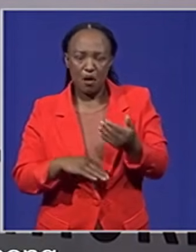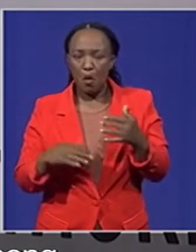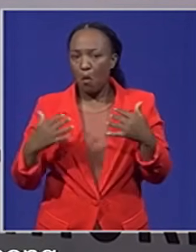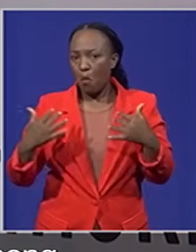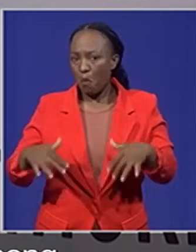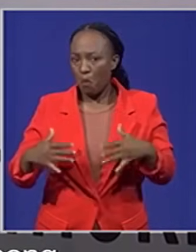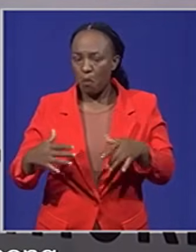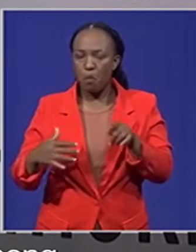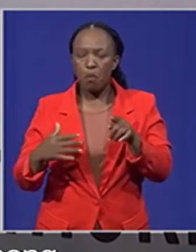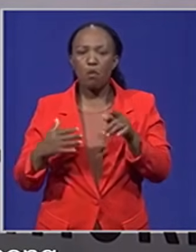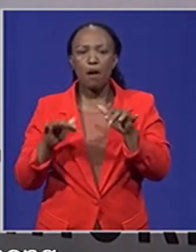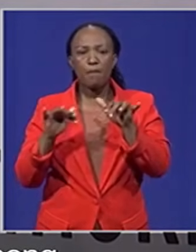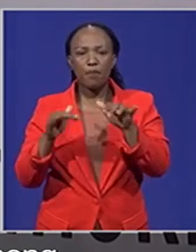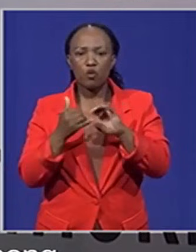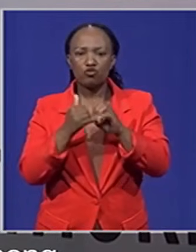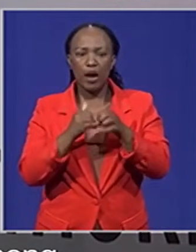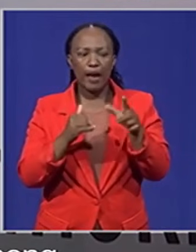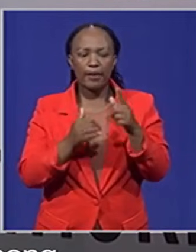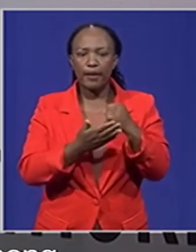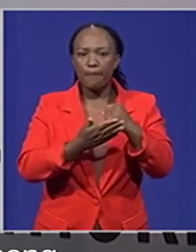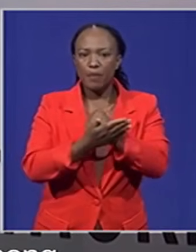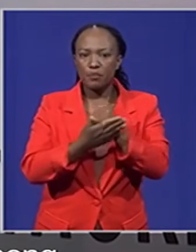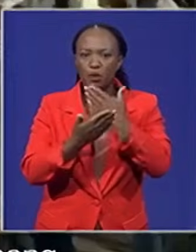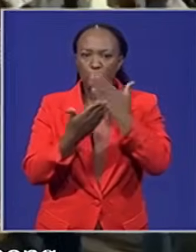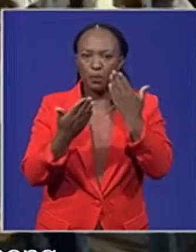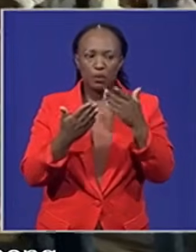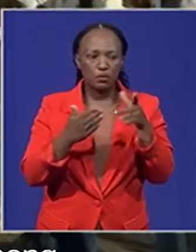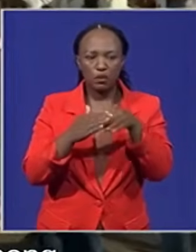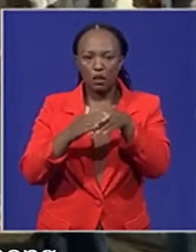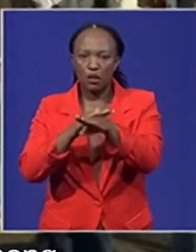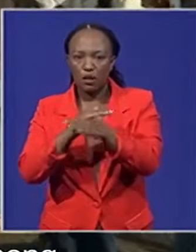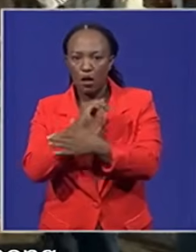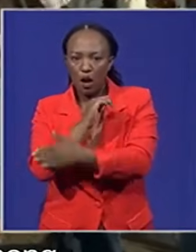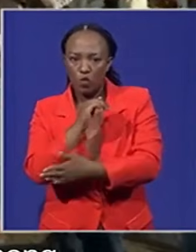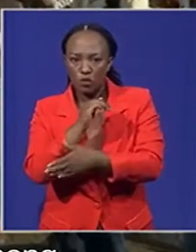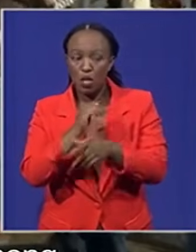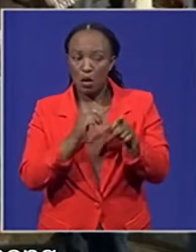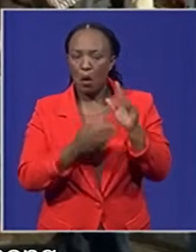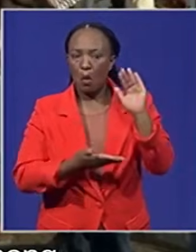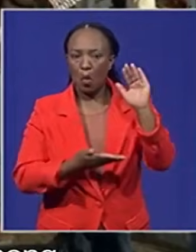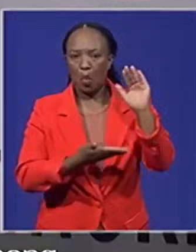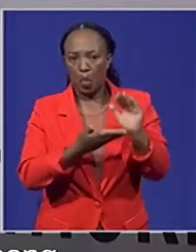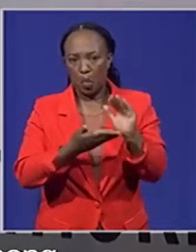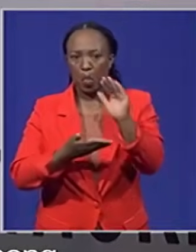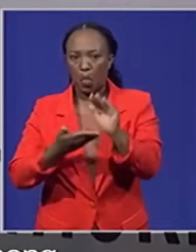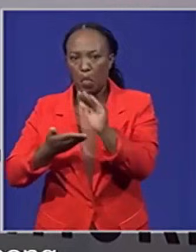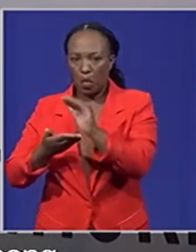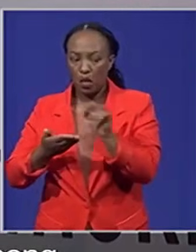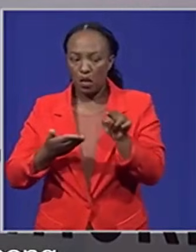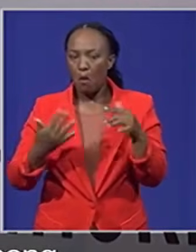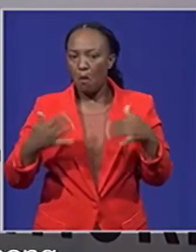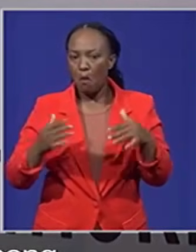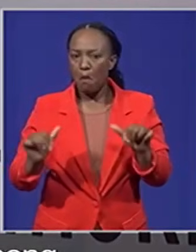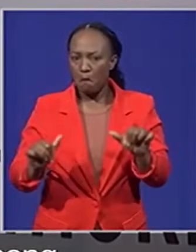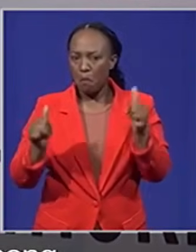decrease in the number of attempted illegal border crossings. This is a greatly encouraging sign because it means that